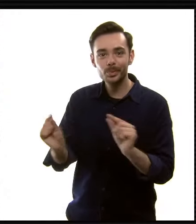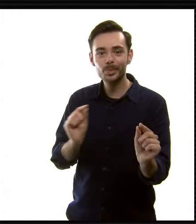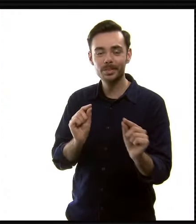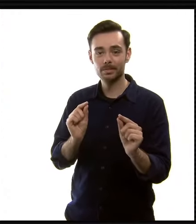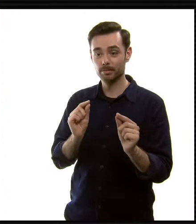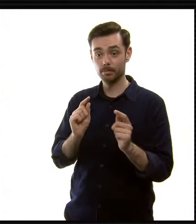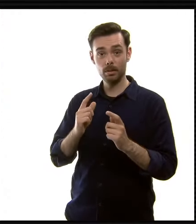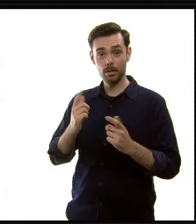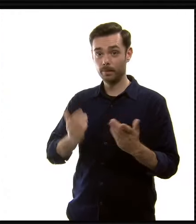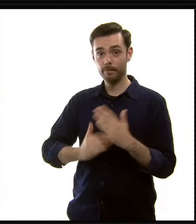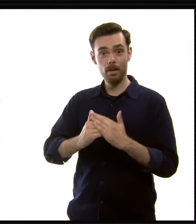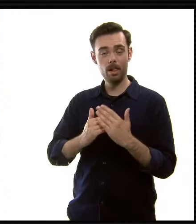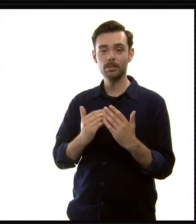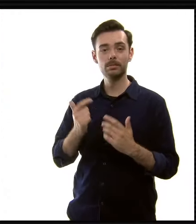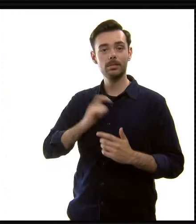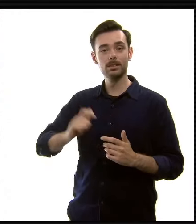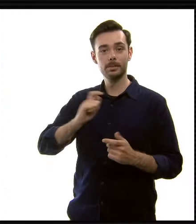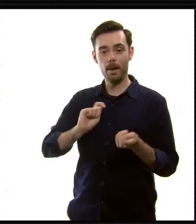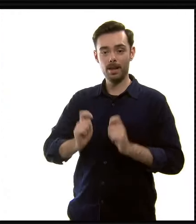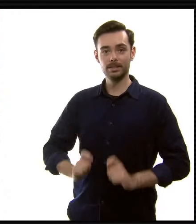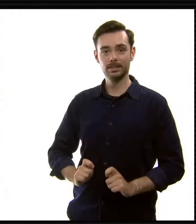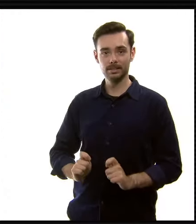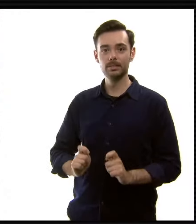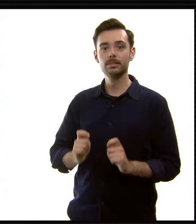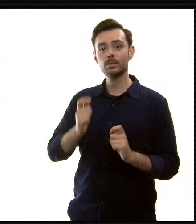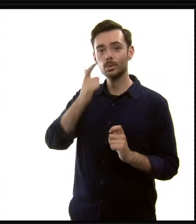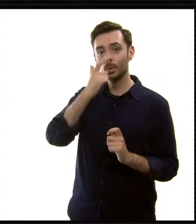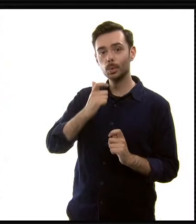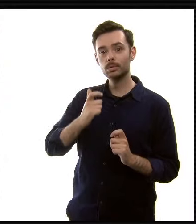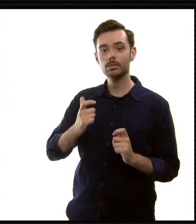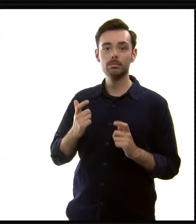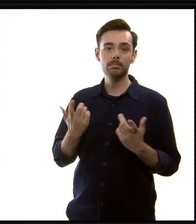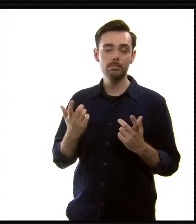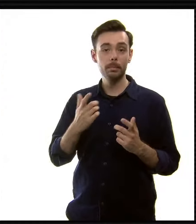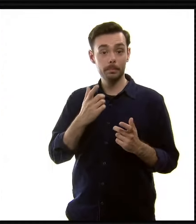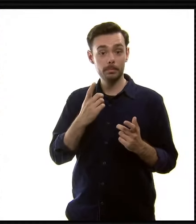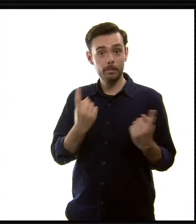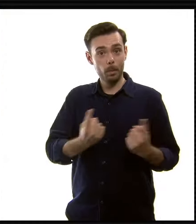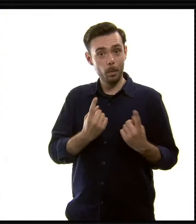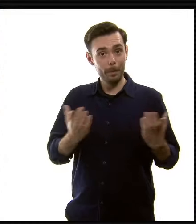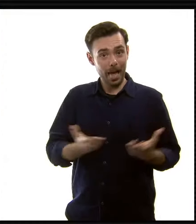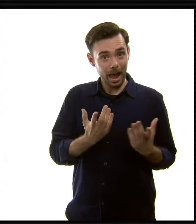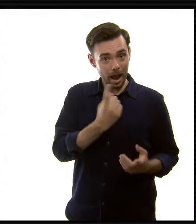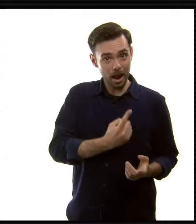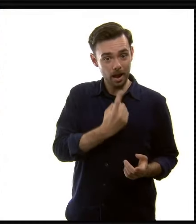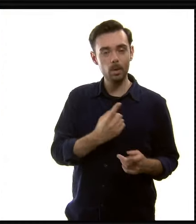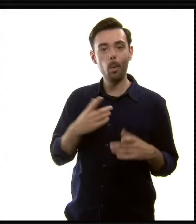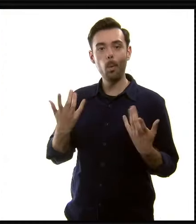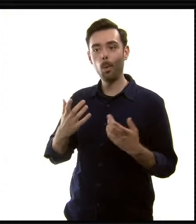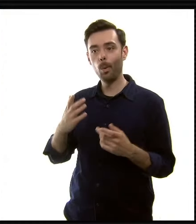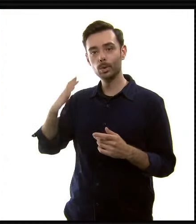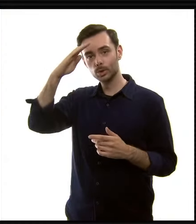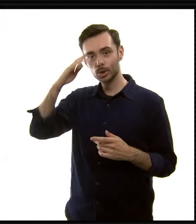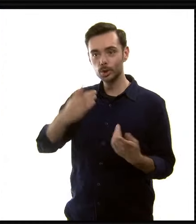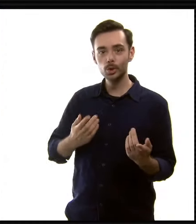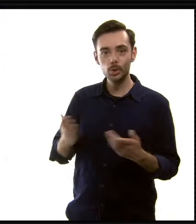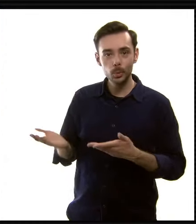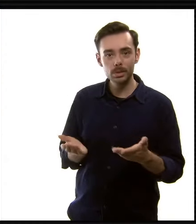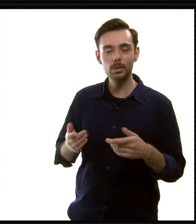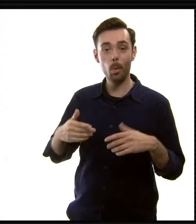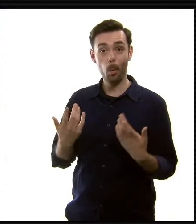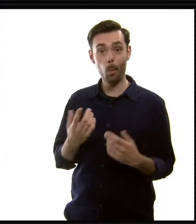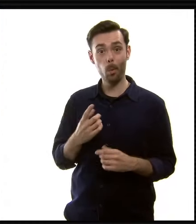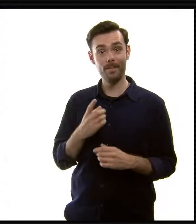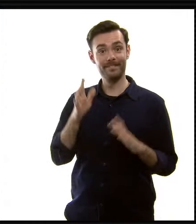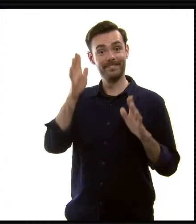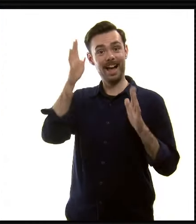can look maybe like your favorite Barca player or steward or even you. Yes, you. Or maybe